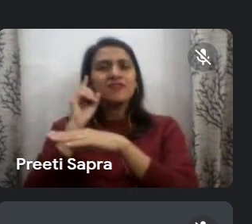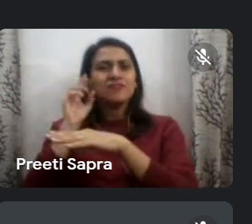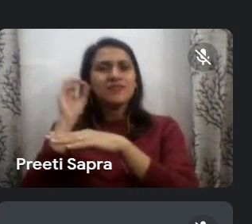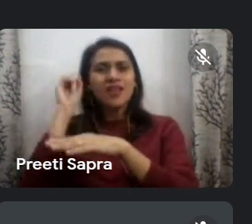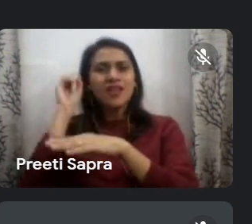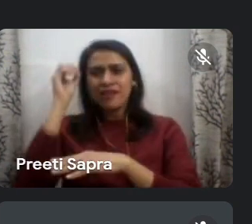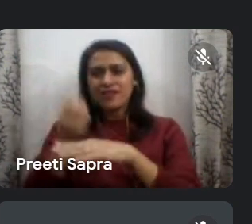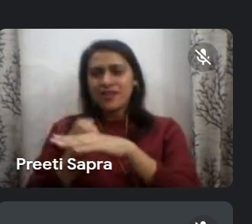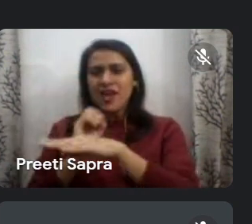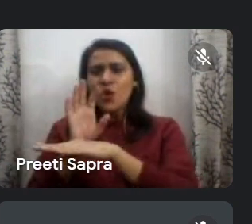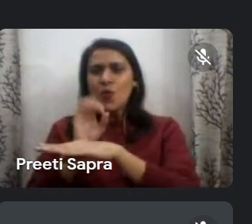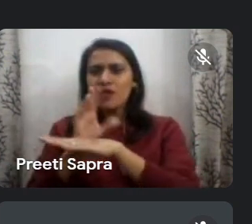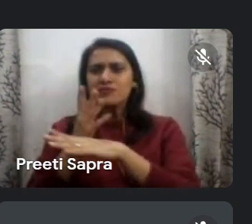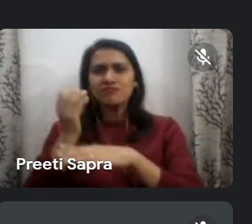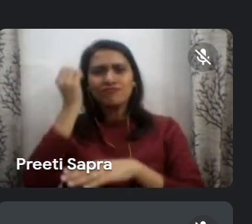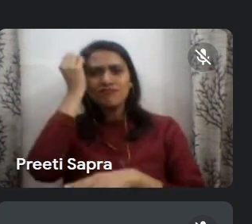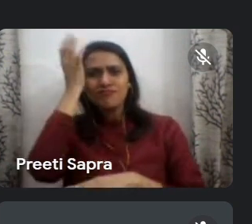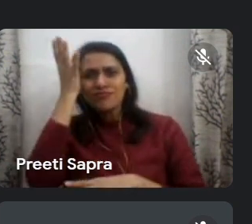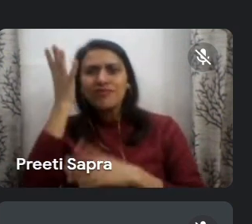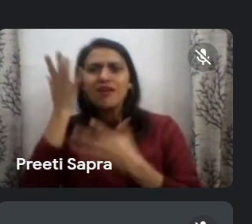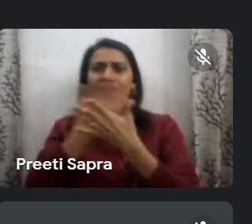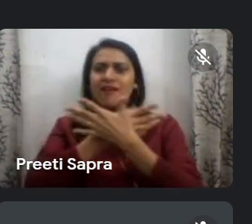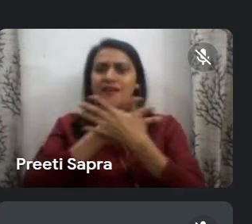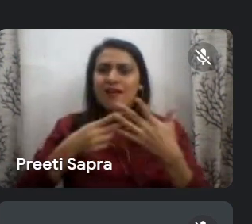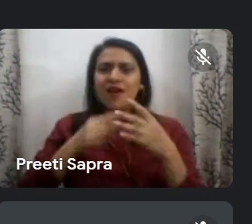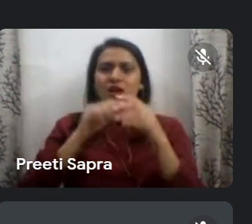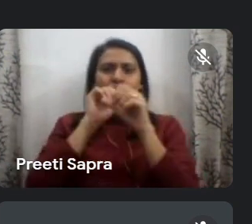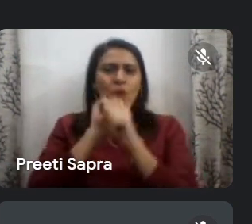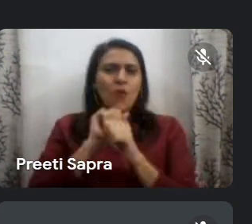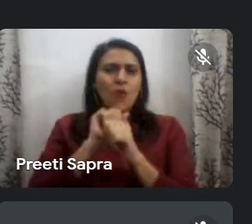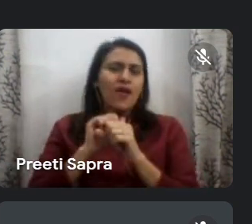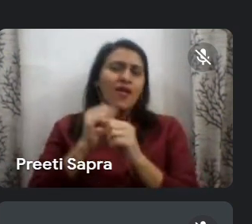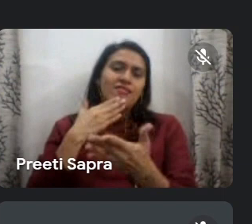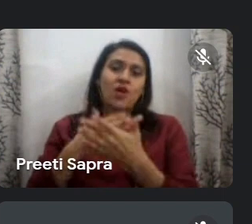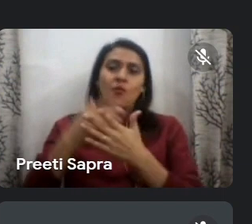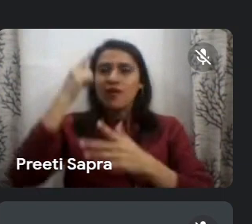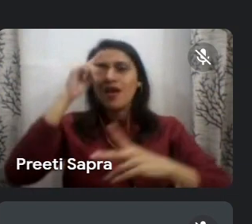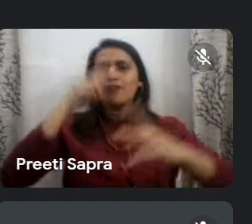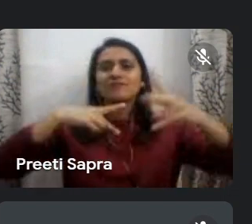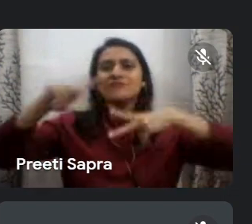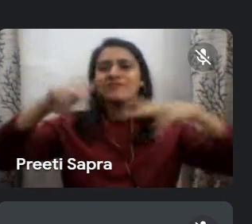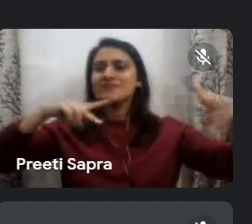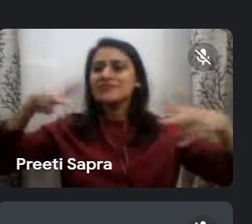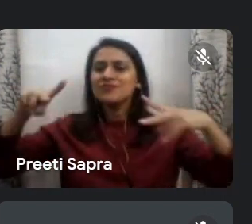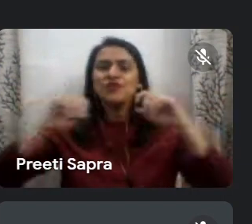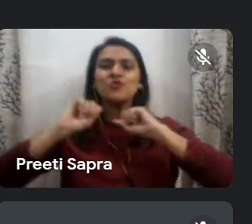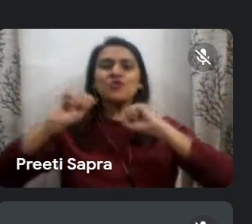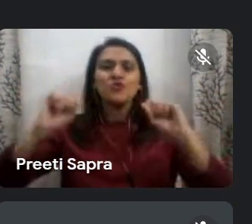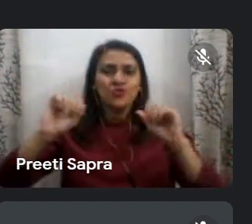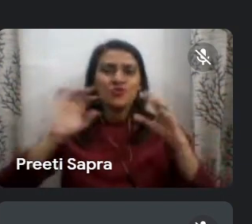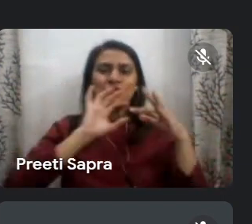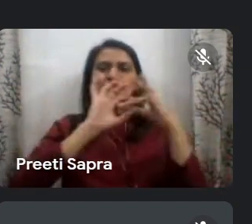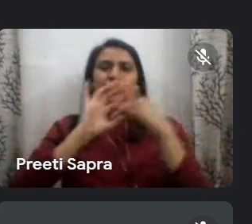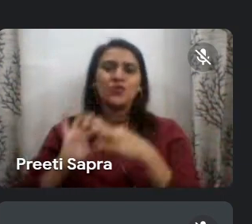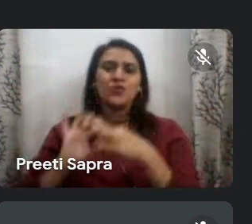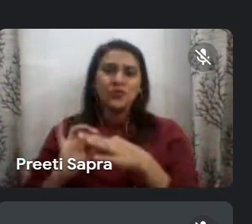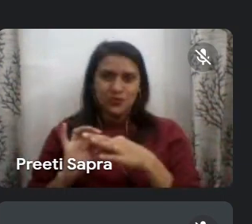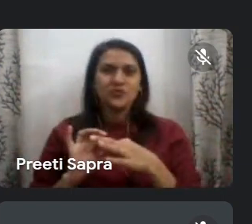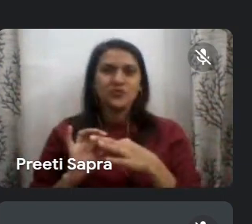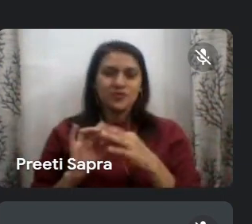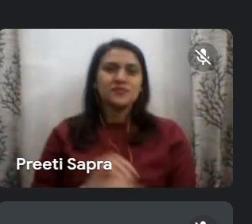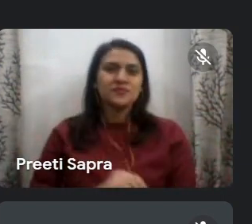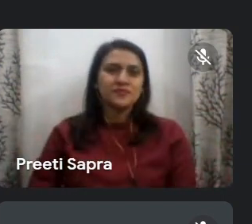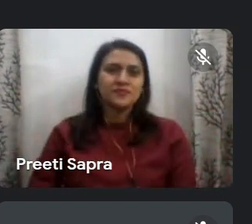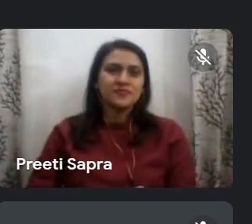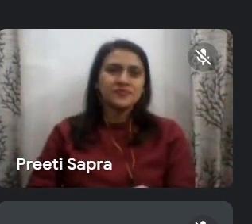be we have to acknowledge that we also spoke about neurodivergence and the different aspects of neurodivergence within that, about